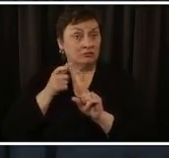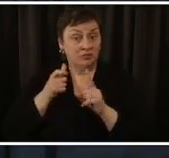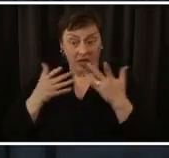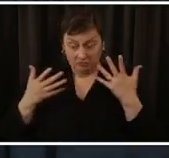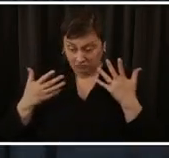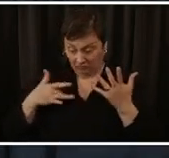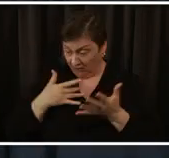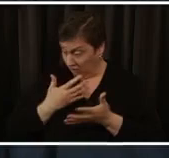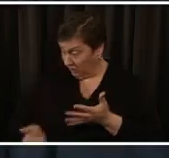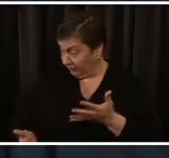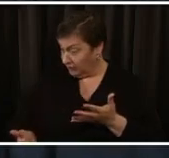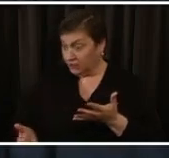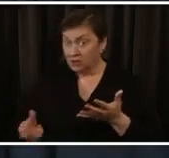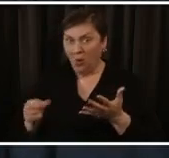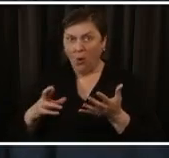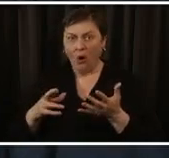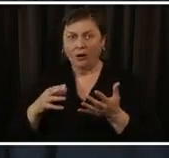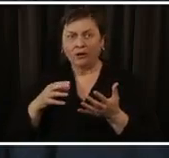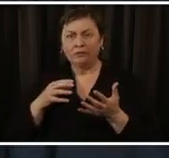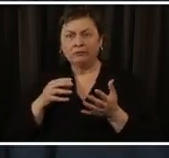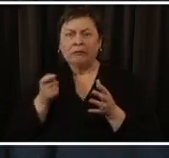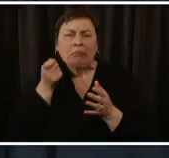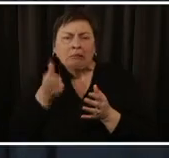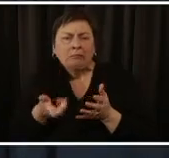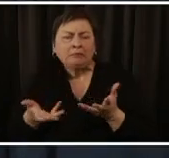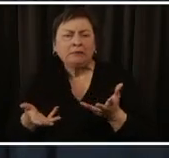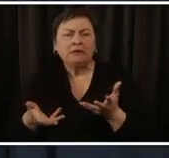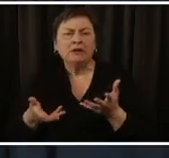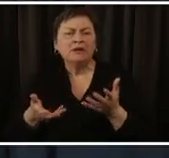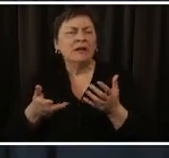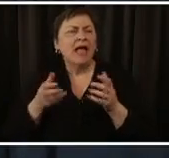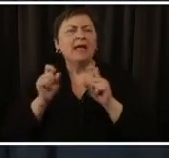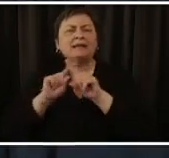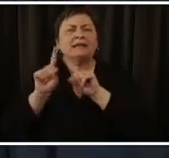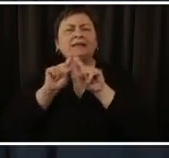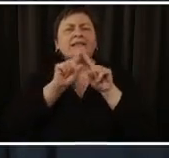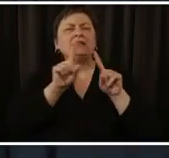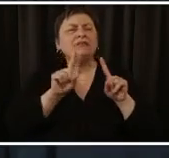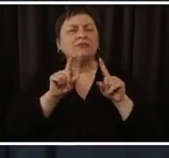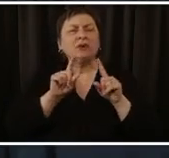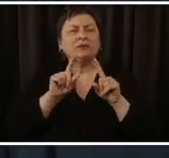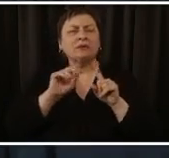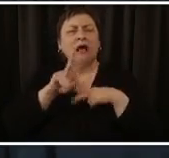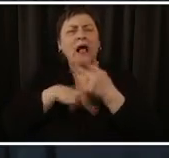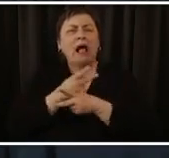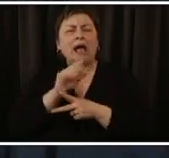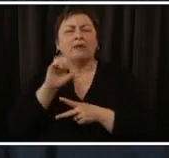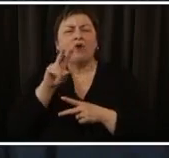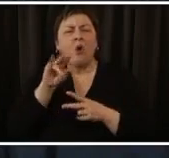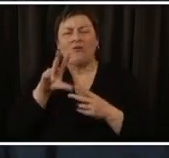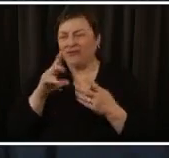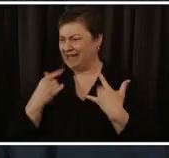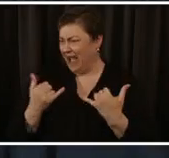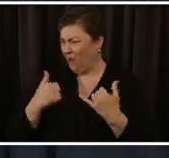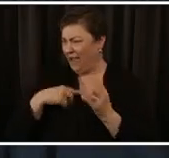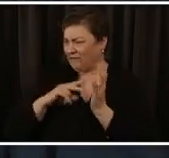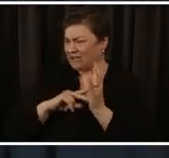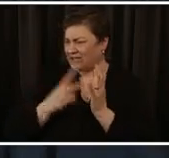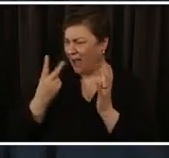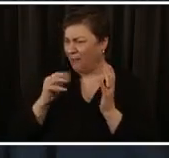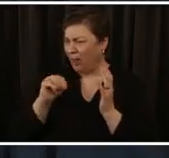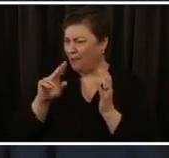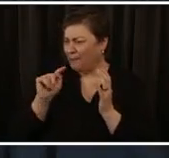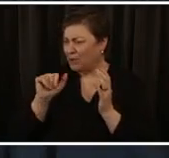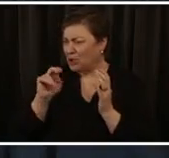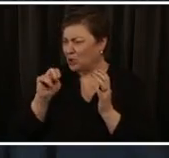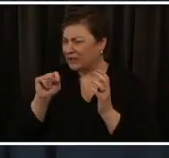then also just wanted to ask about different variants that we're seeing popping up around the nation. There's a double mutant variant and now a new